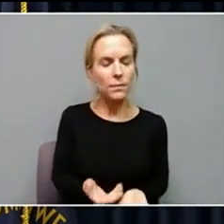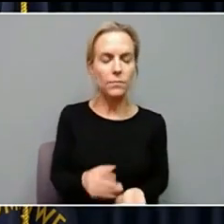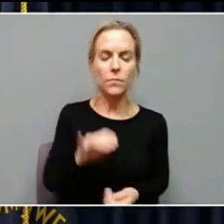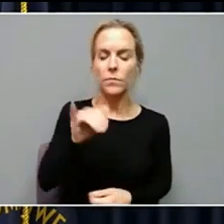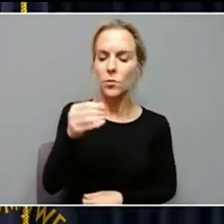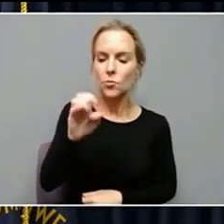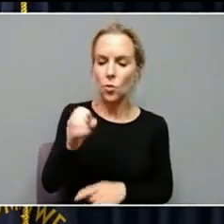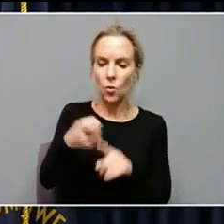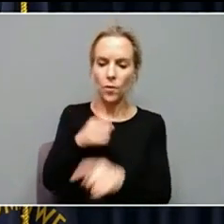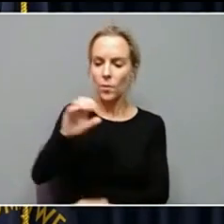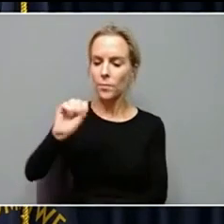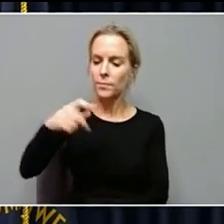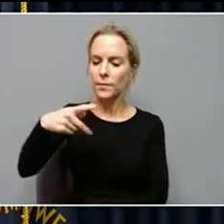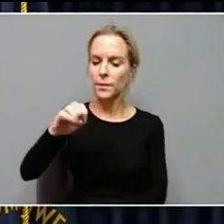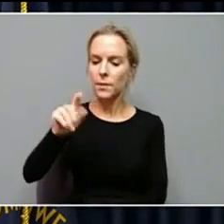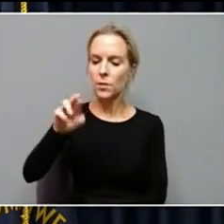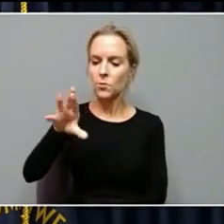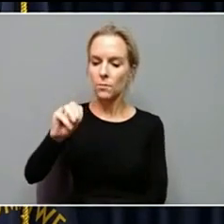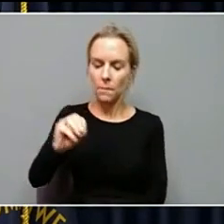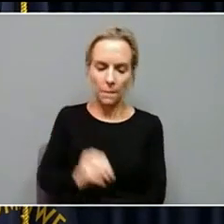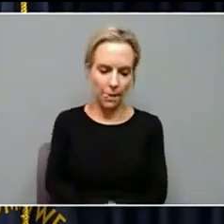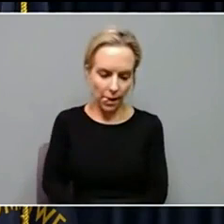from Spectrum.